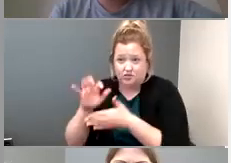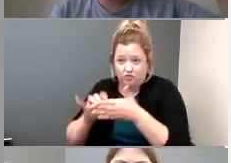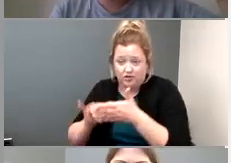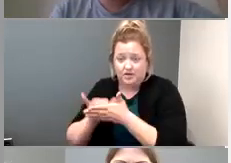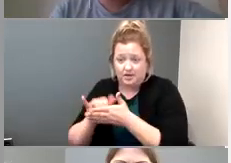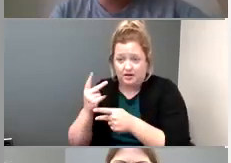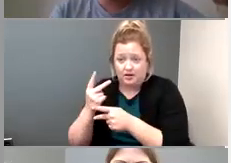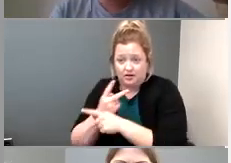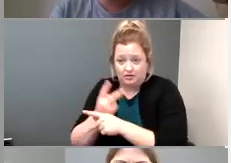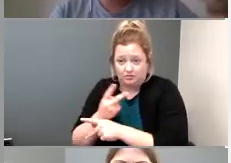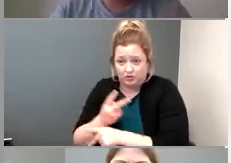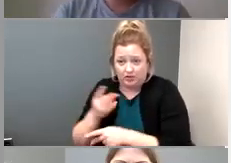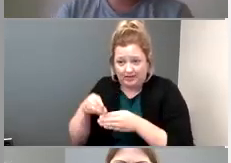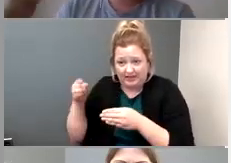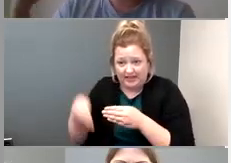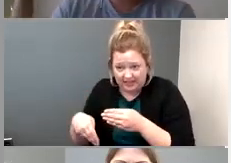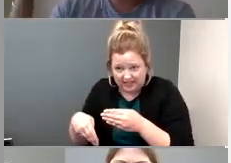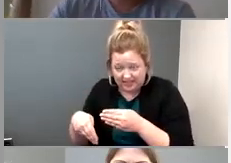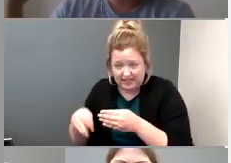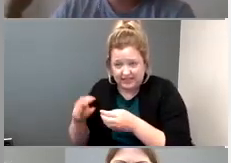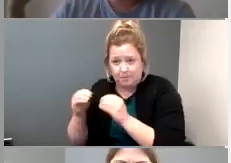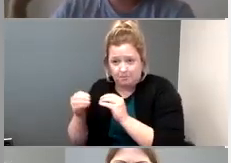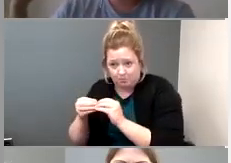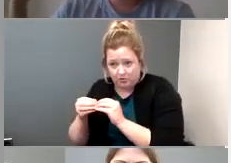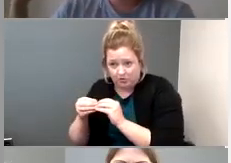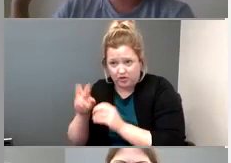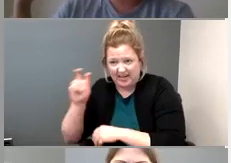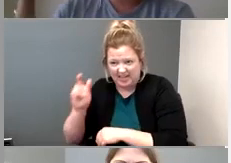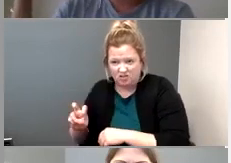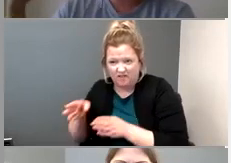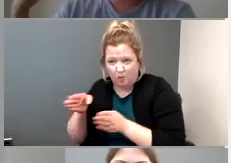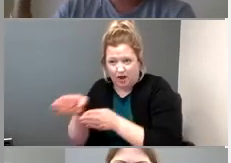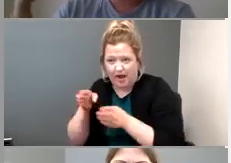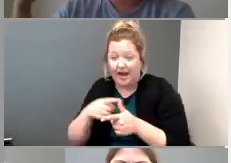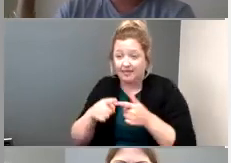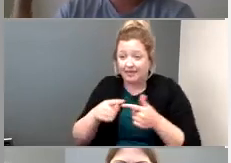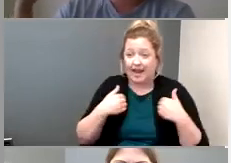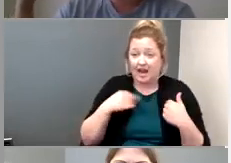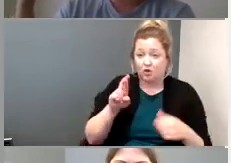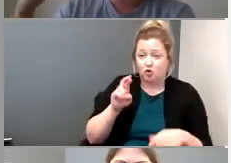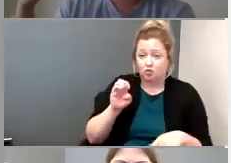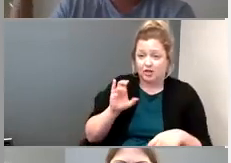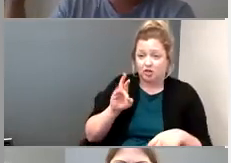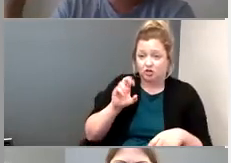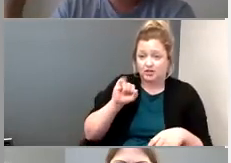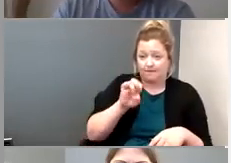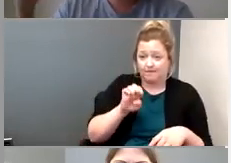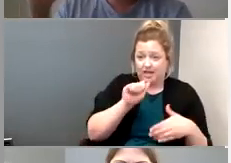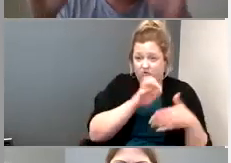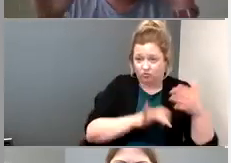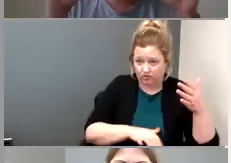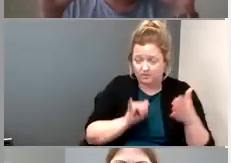the nth Fibonacci number iteratively versus I had a recursive algorithm that is to compute the nth Fibonacci number